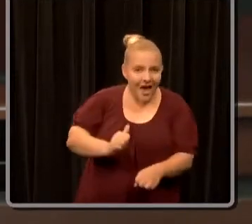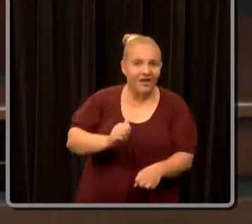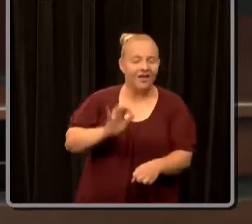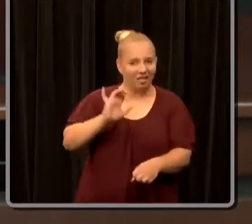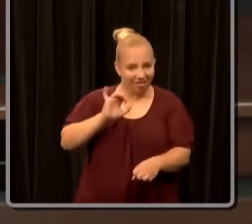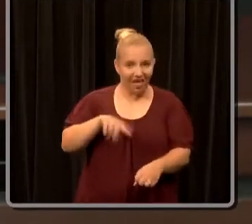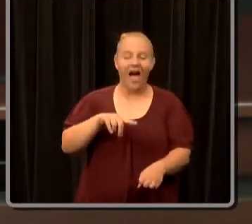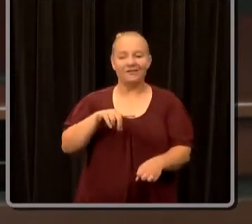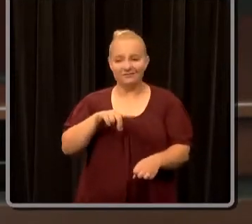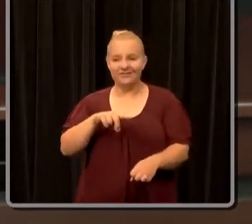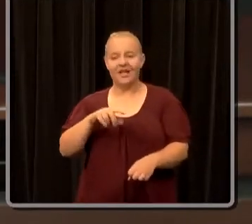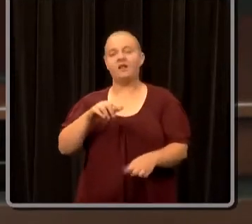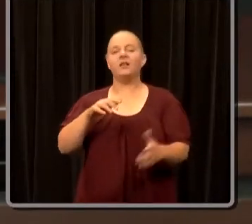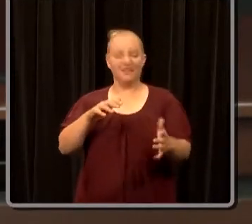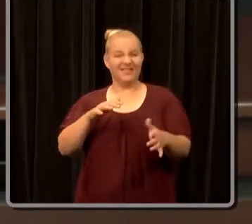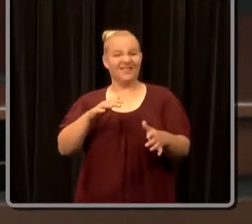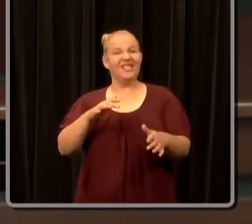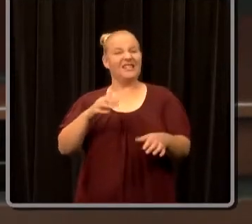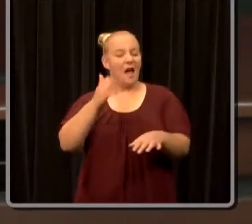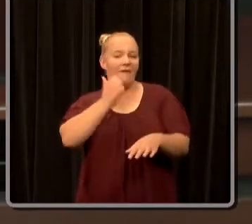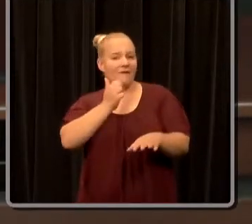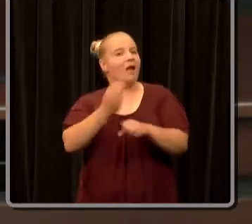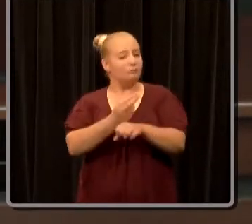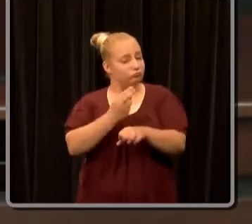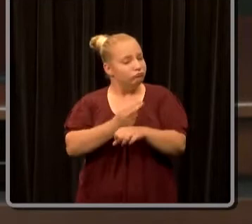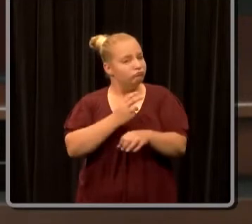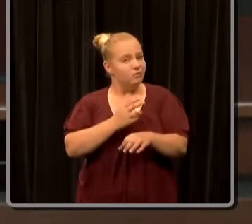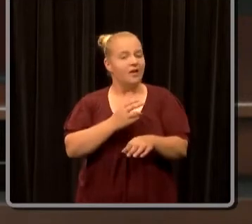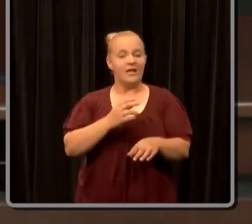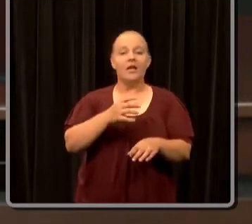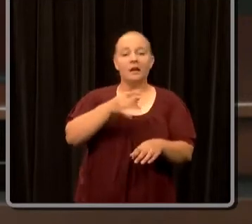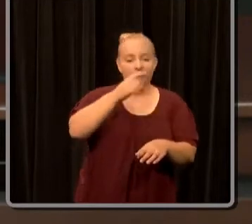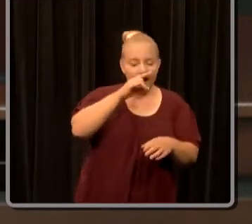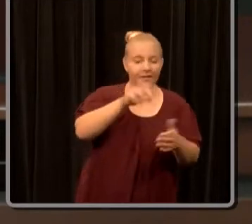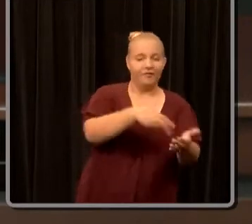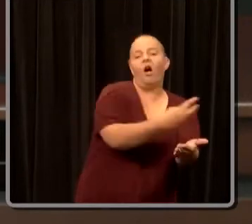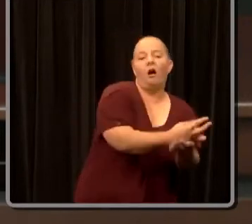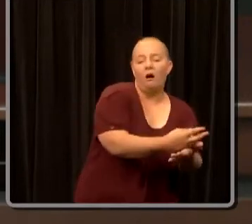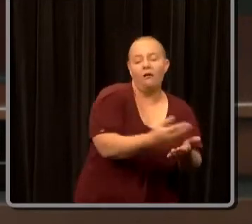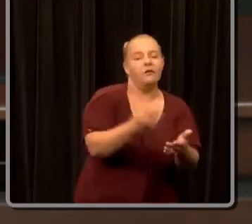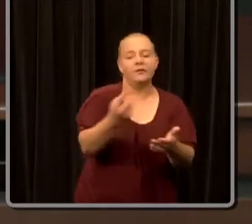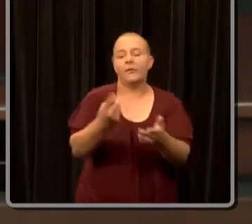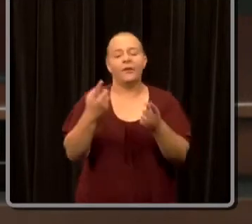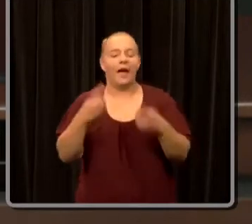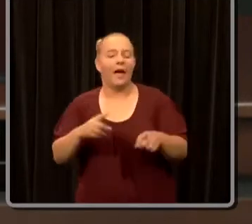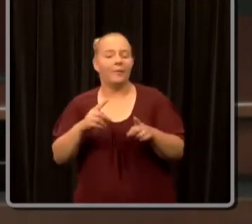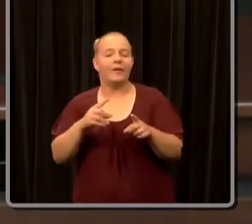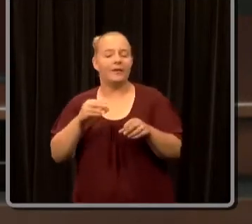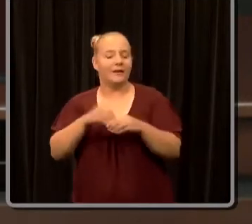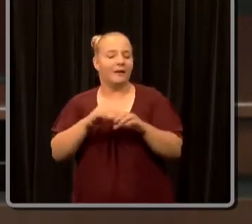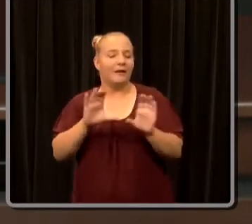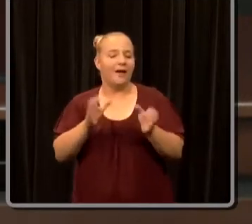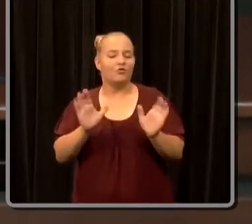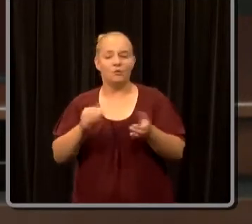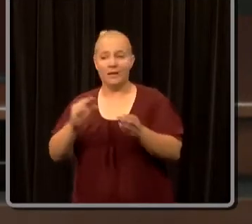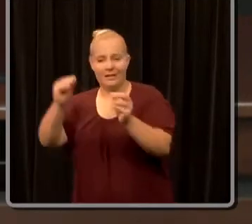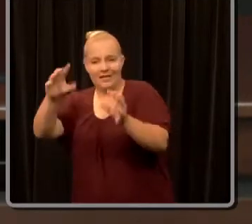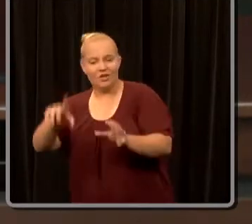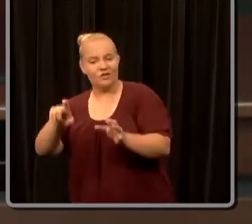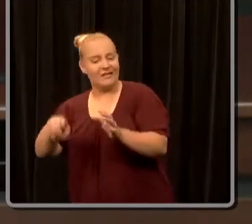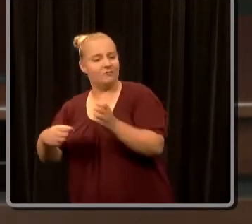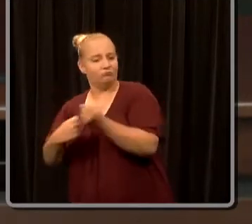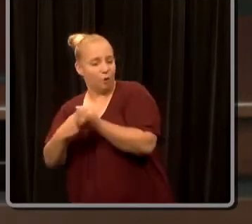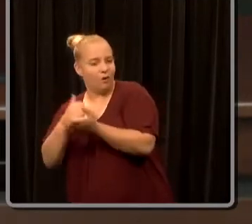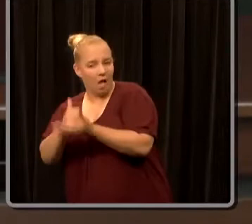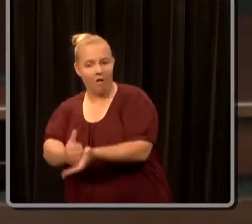one of the things, is that it's an everyday thing. Because kids do fall down and things happen in classes and teachers do need help. And that